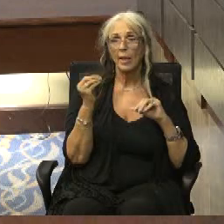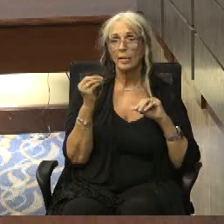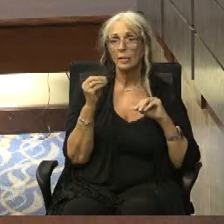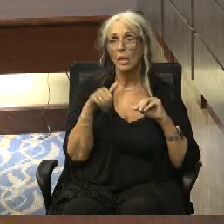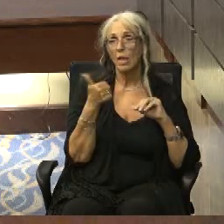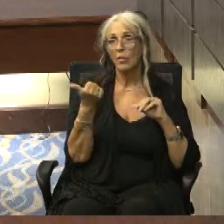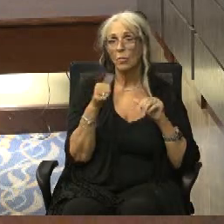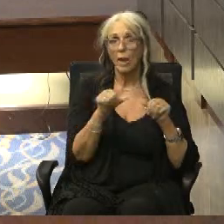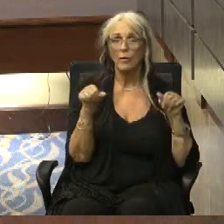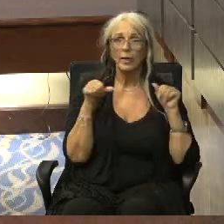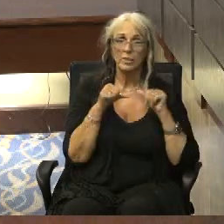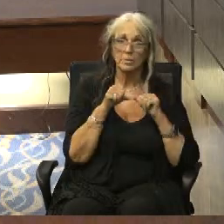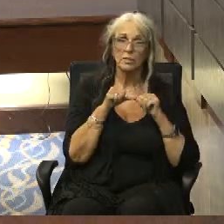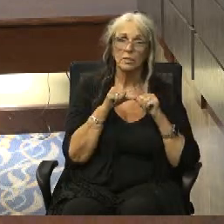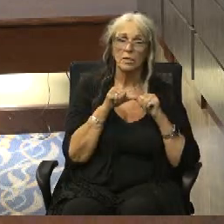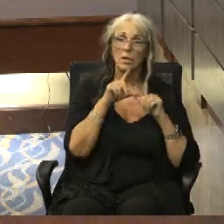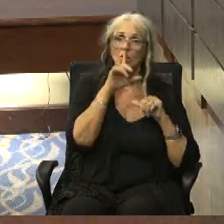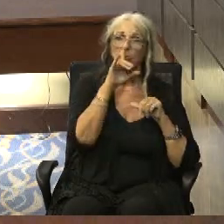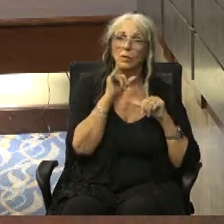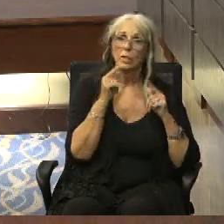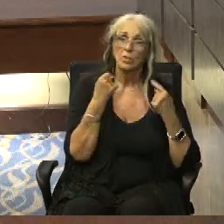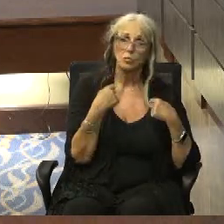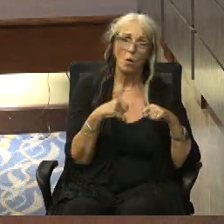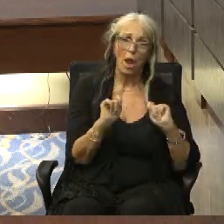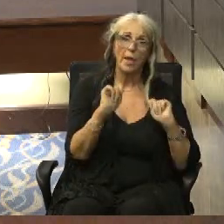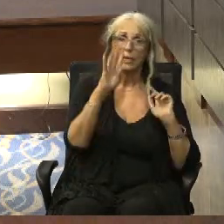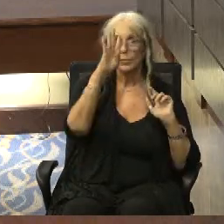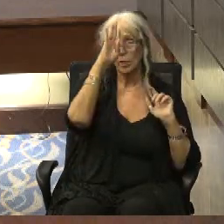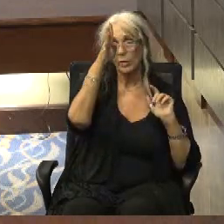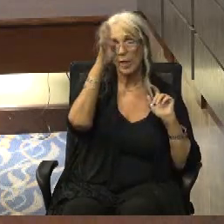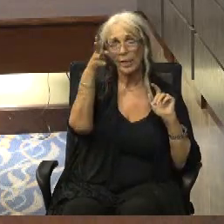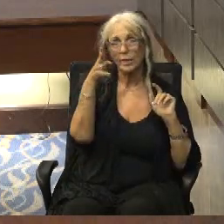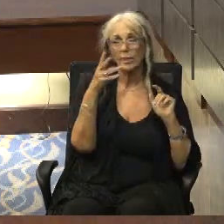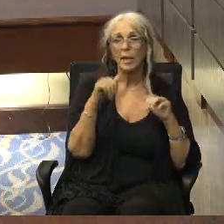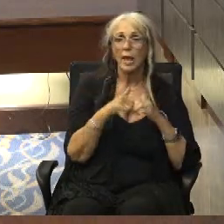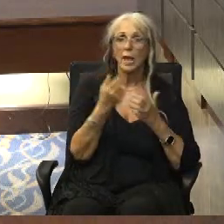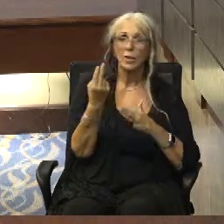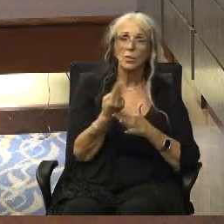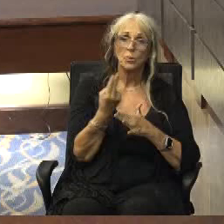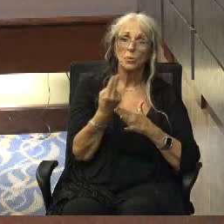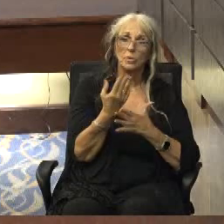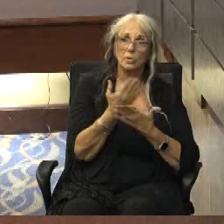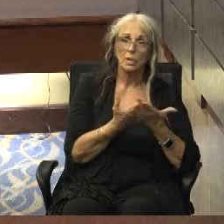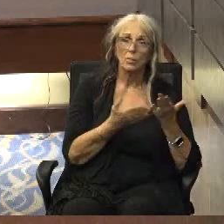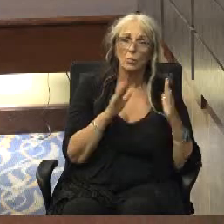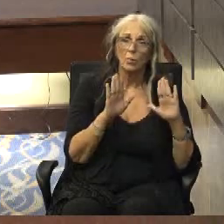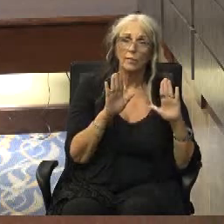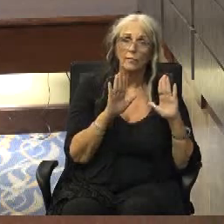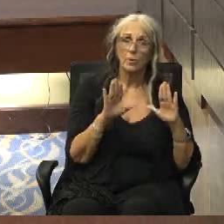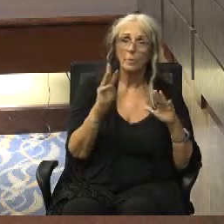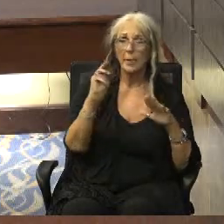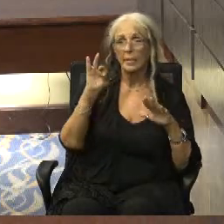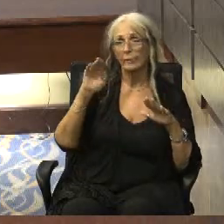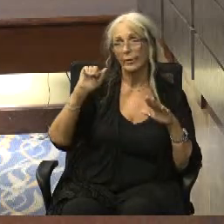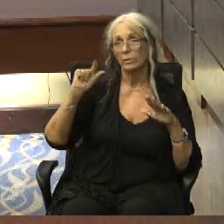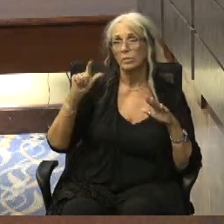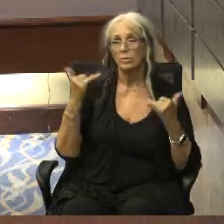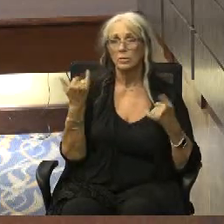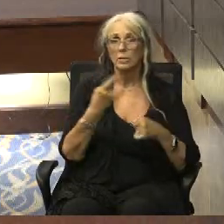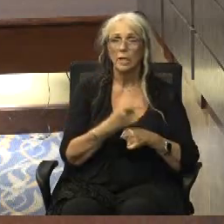other areas where we're really trying to get creative in how to use some of this great material that's been presented to us today.